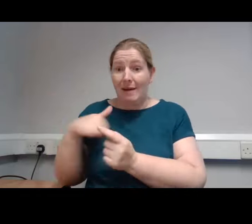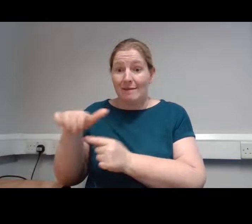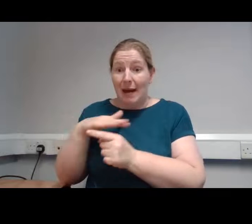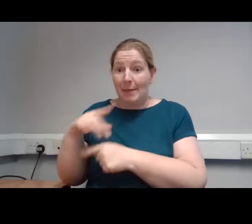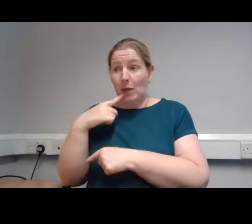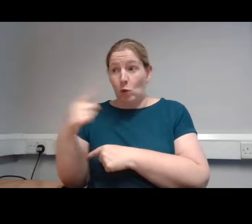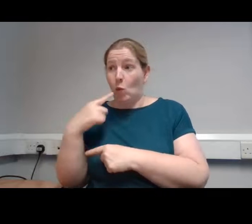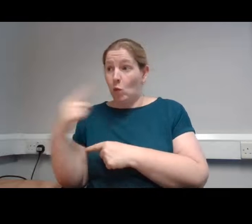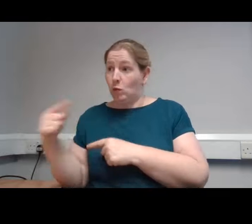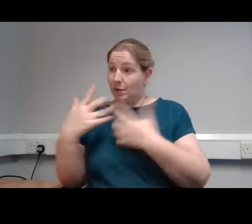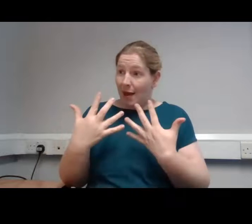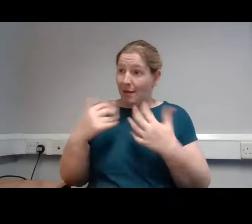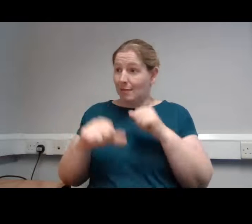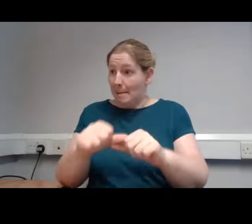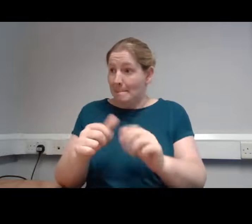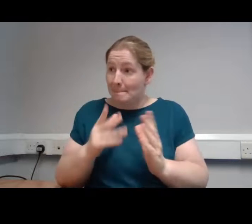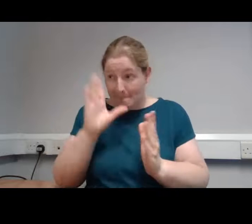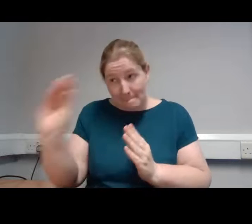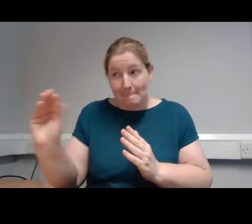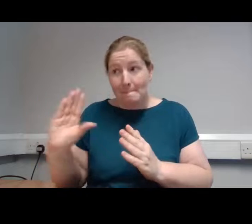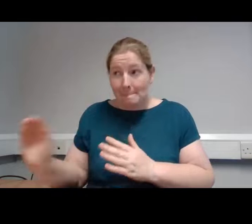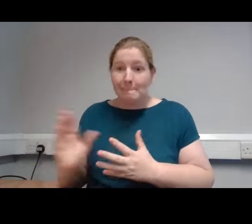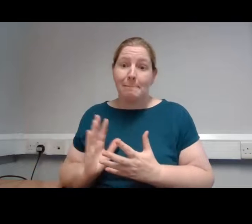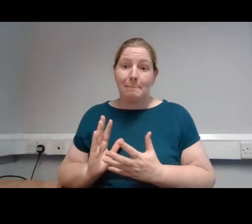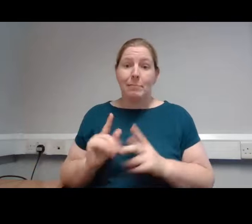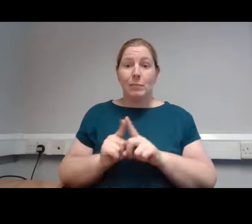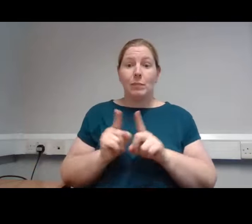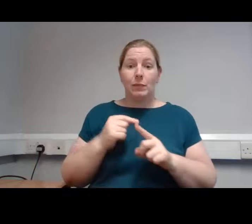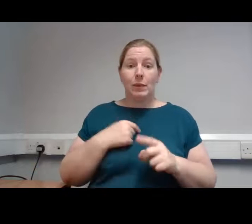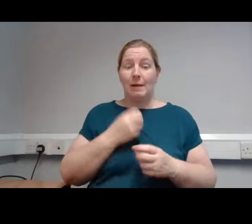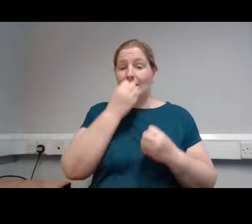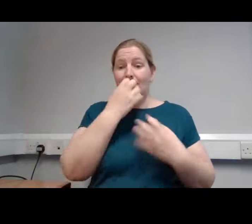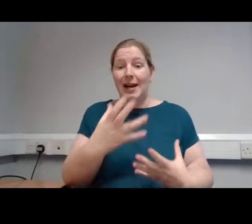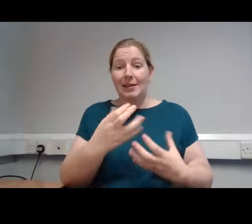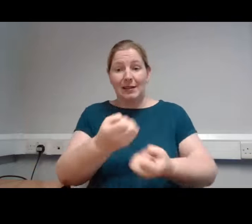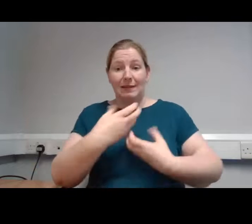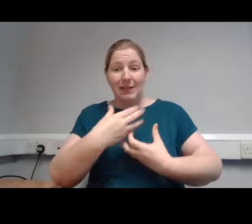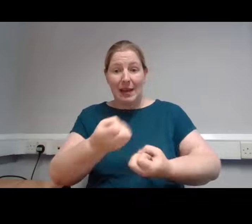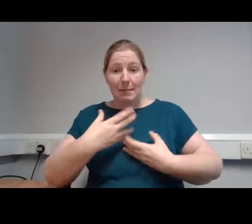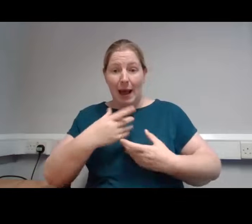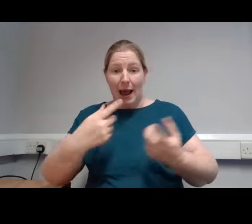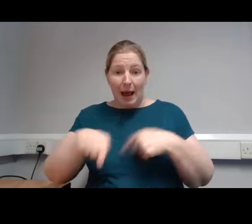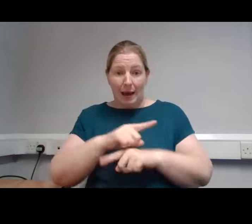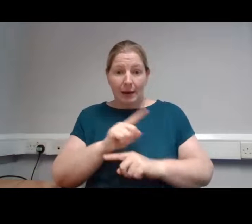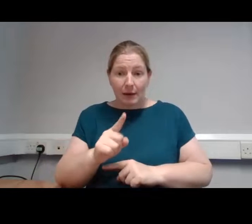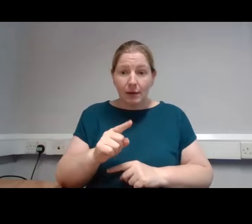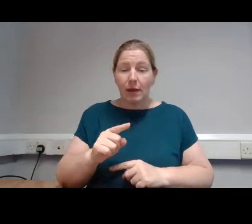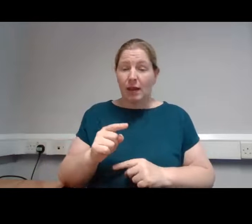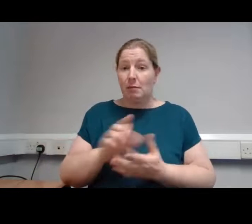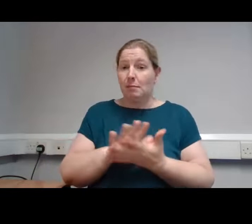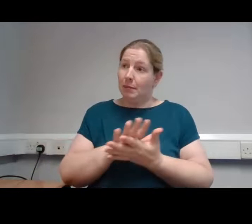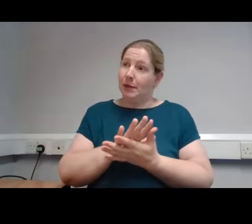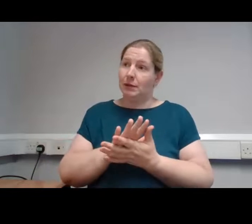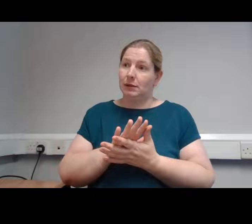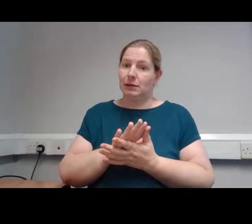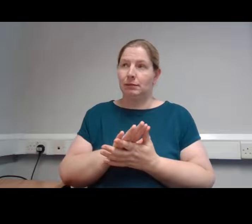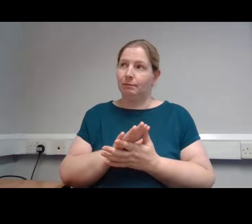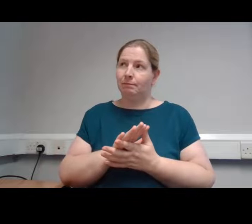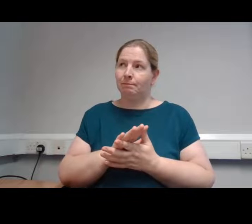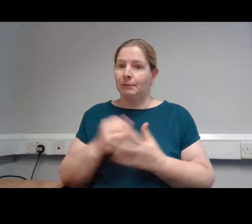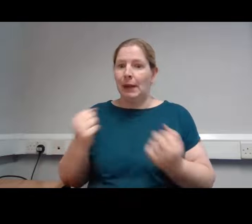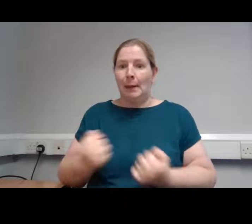also good comments in there about the fantastic feedback that you've been getting, showing the power of getting like-minded